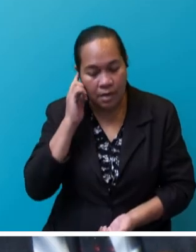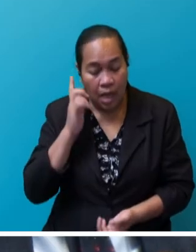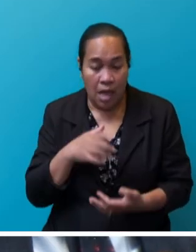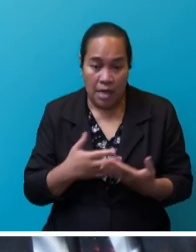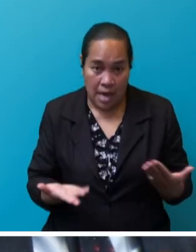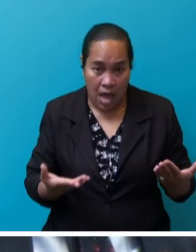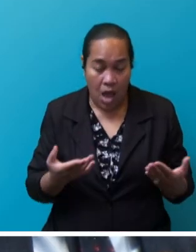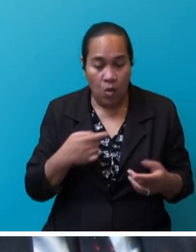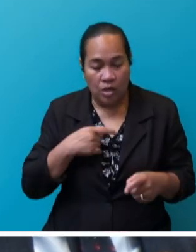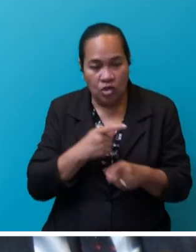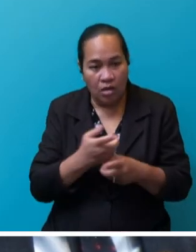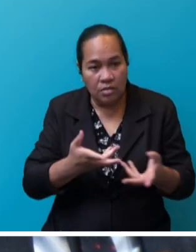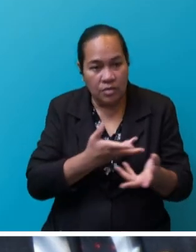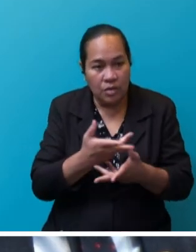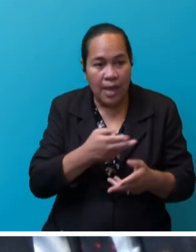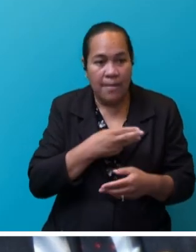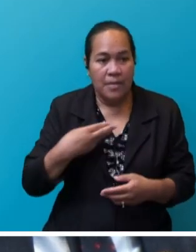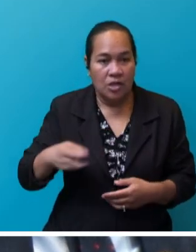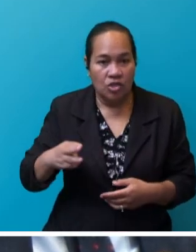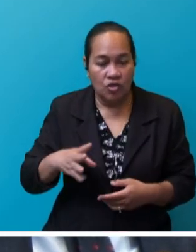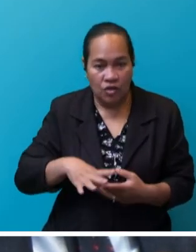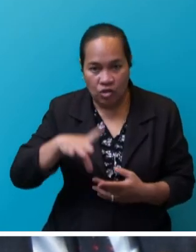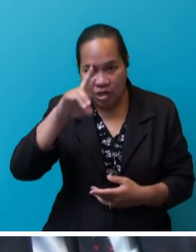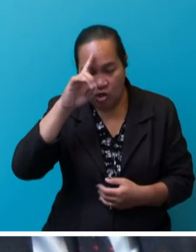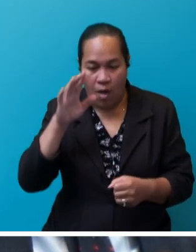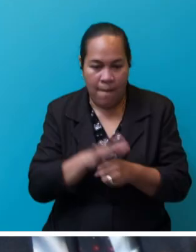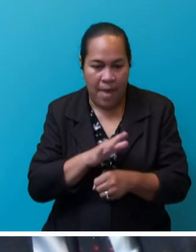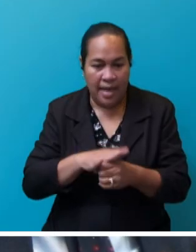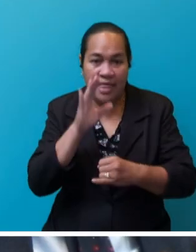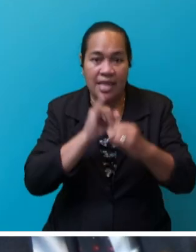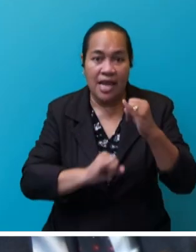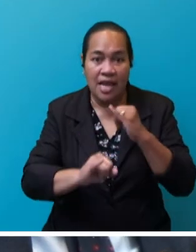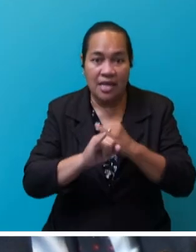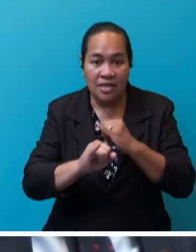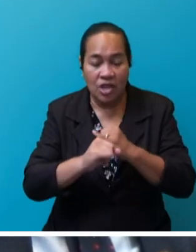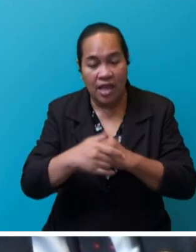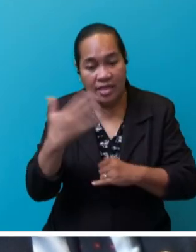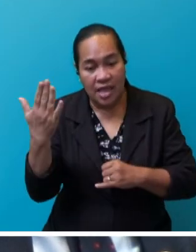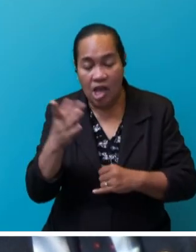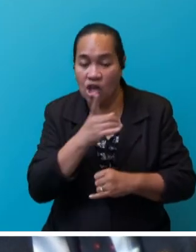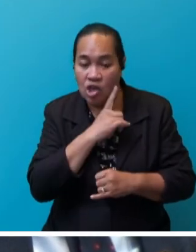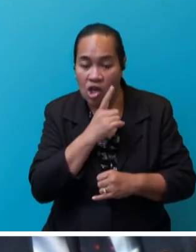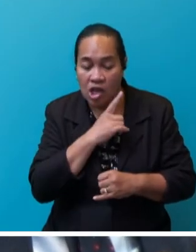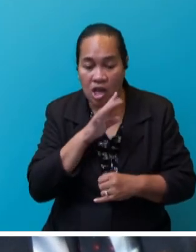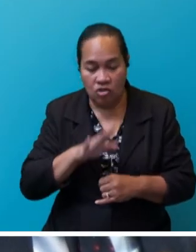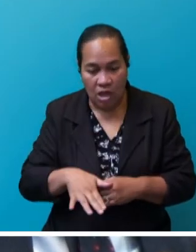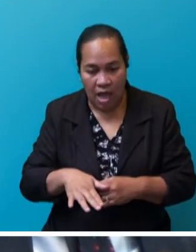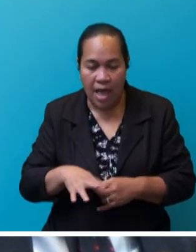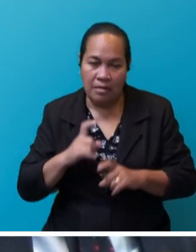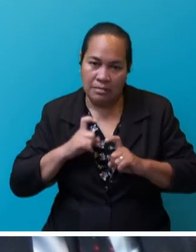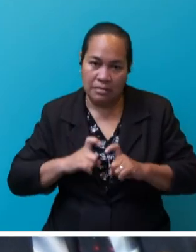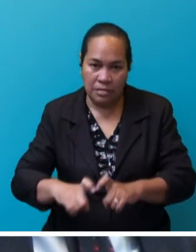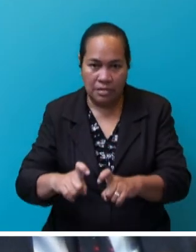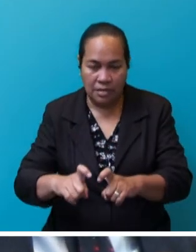now in discussion with the Ministry of Education to make the International Day of the Girl Child a permanent feature on Fiji's National School